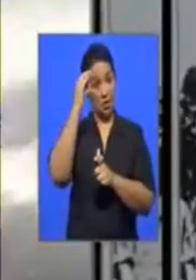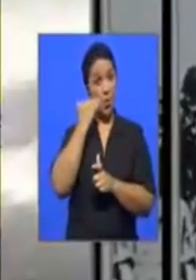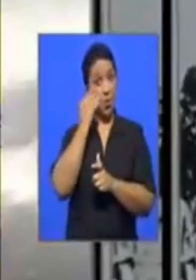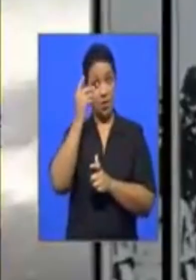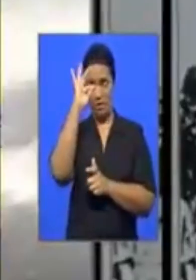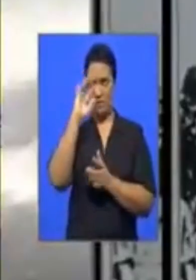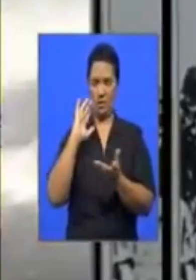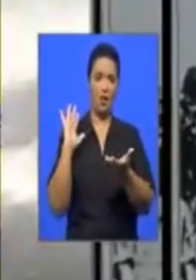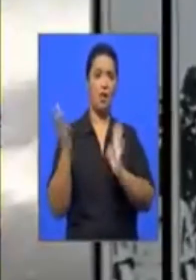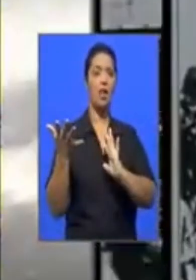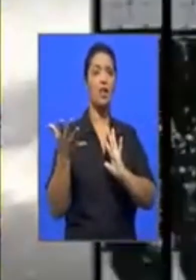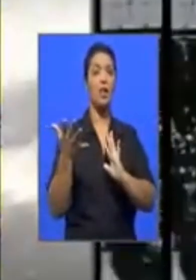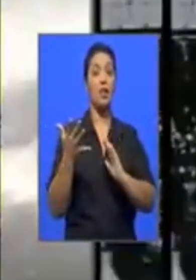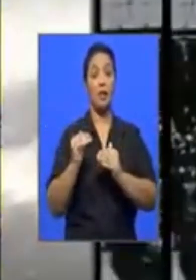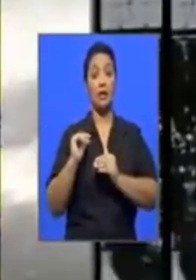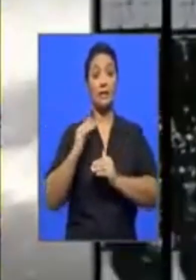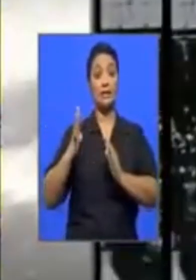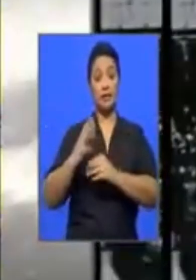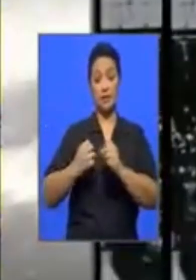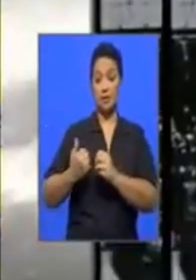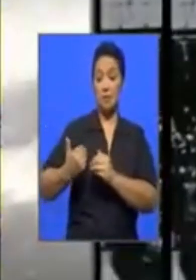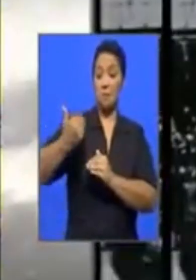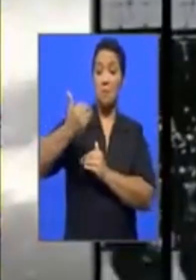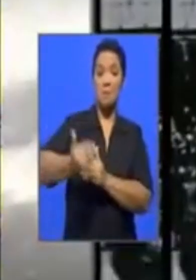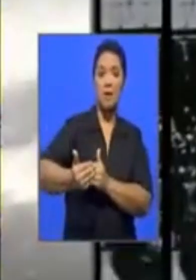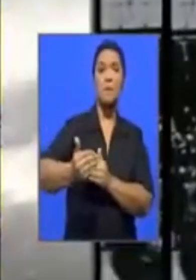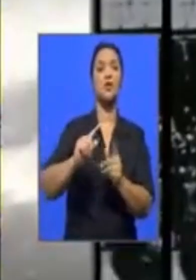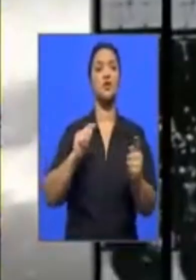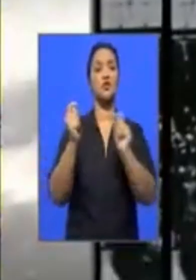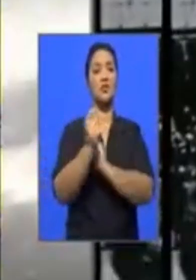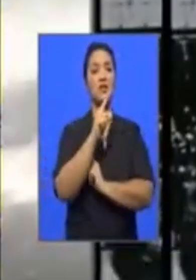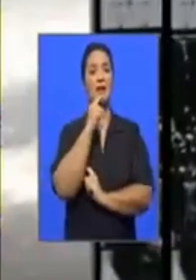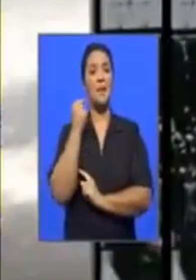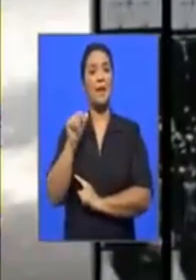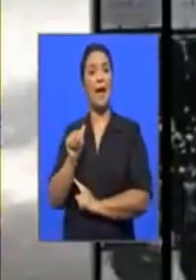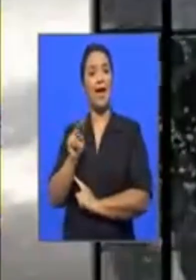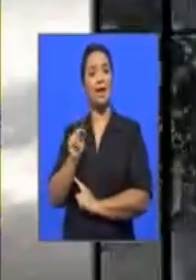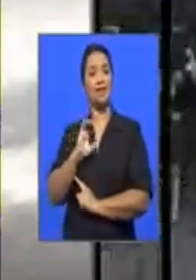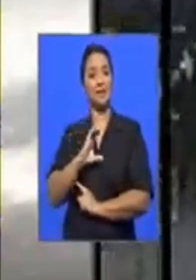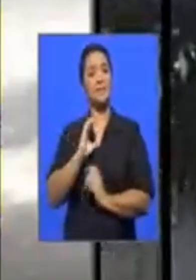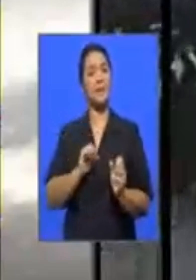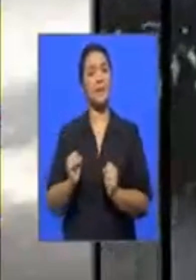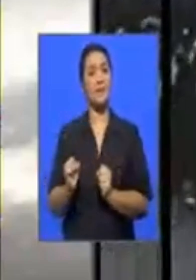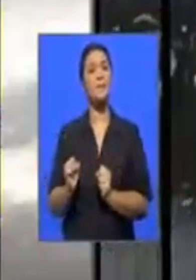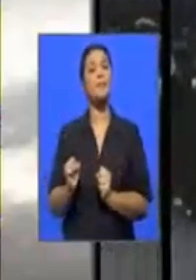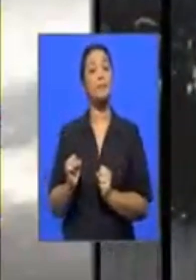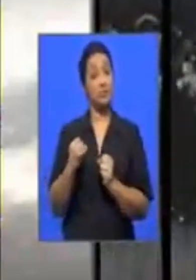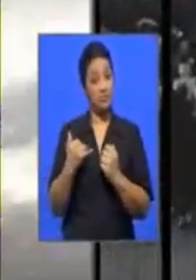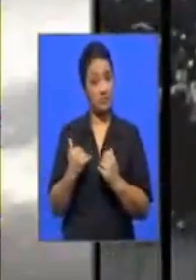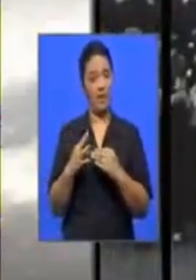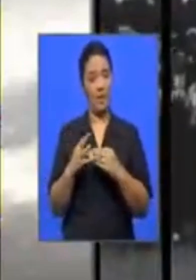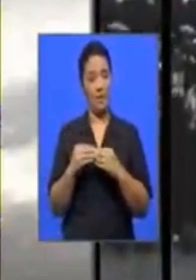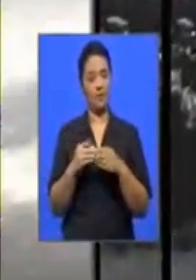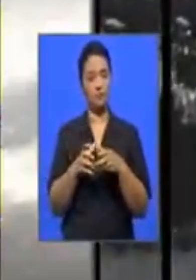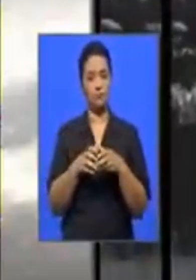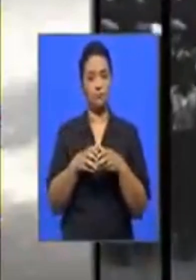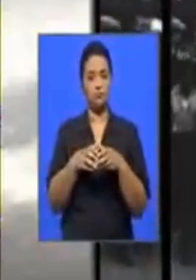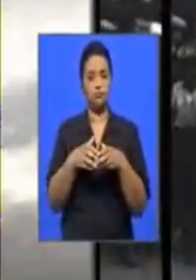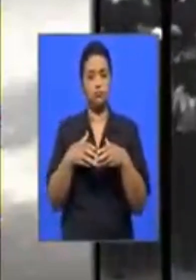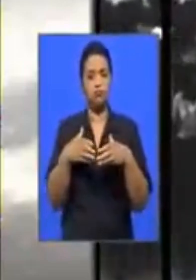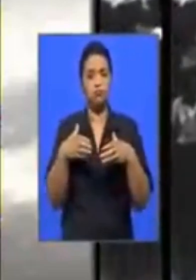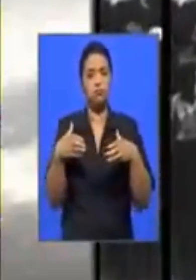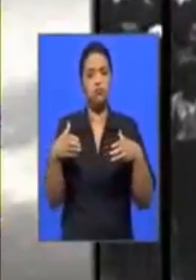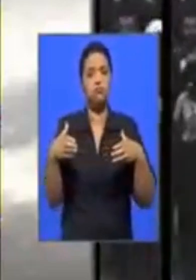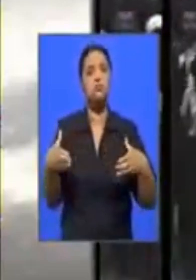forcefully removed from economic areas, becoming laborers on the land of their forefathers. The ANC was led by the